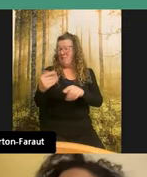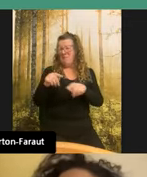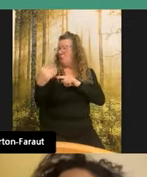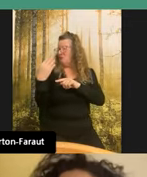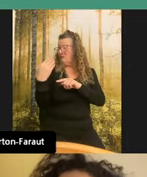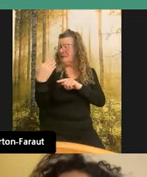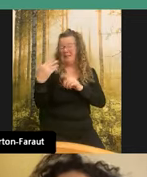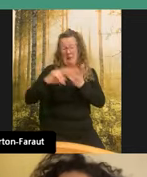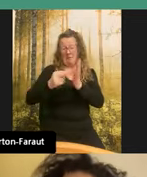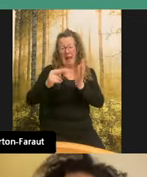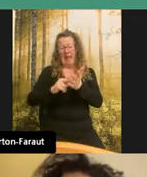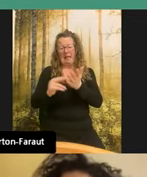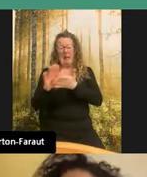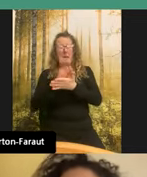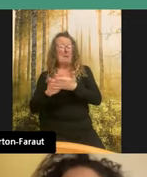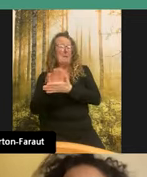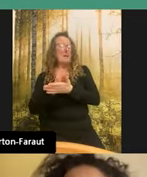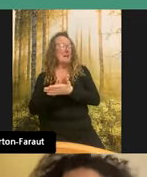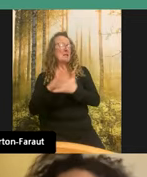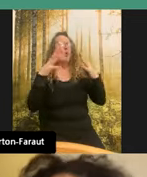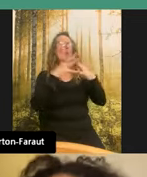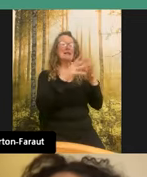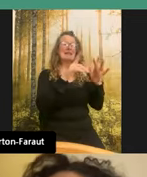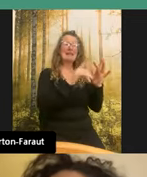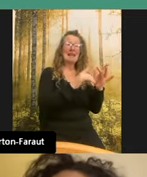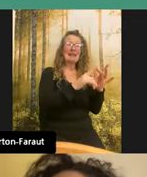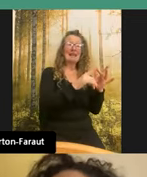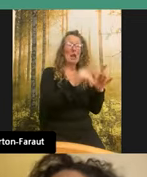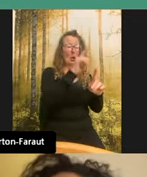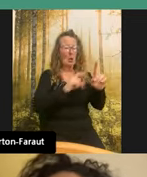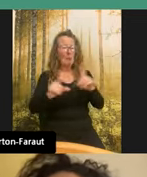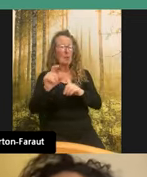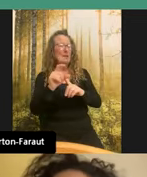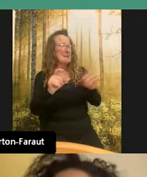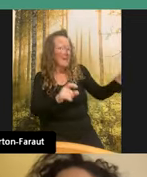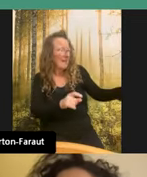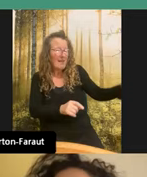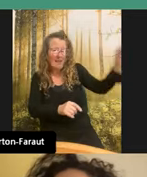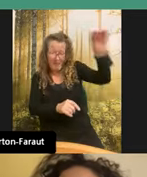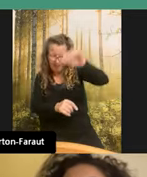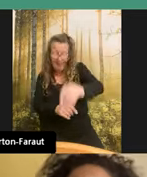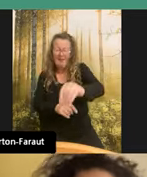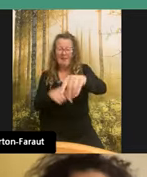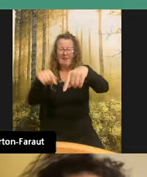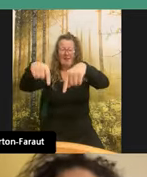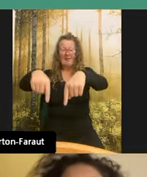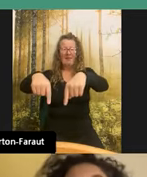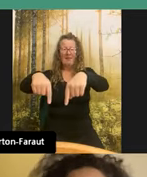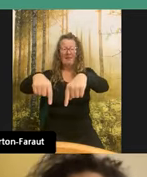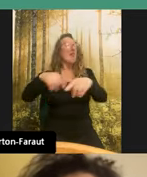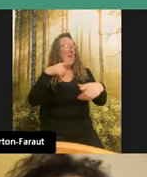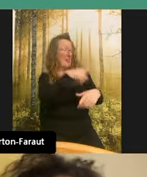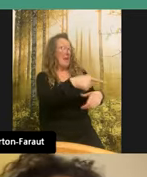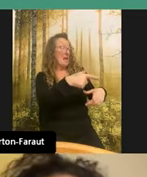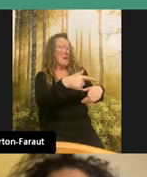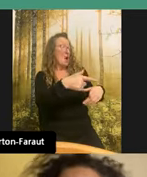the deportation of members of the West Indian community is already built into their coming. So the idea is that it's supposed to earn,